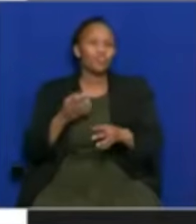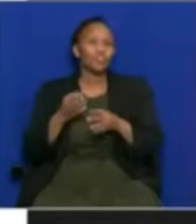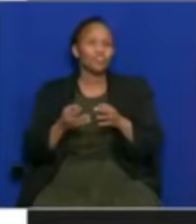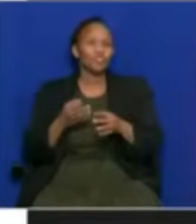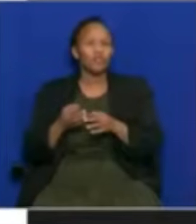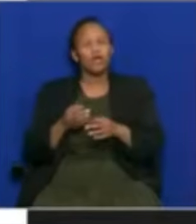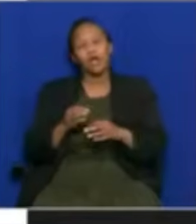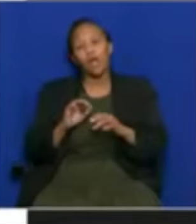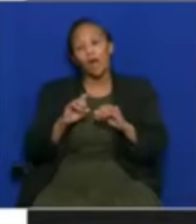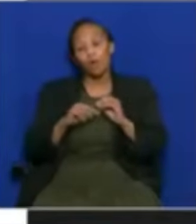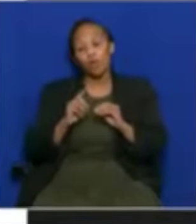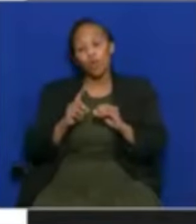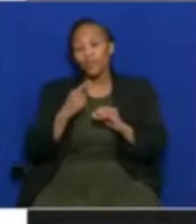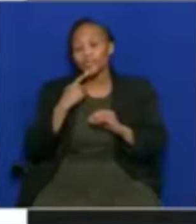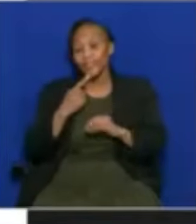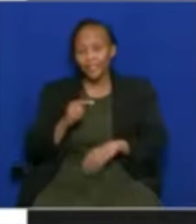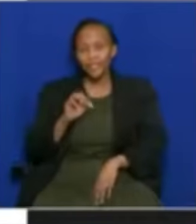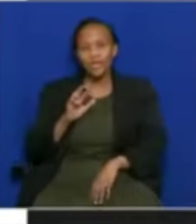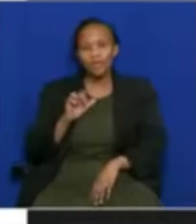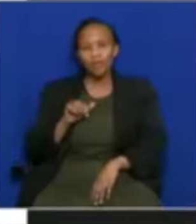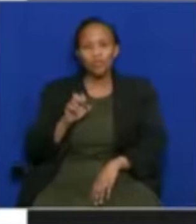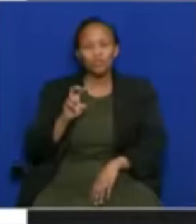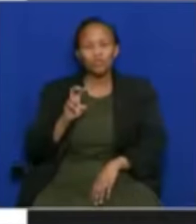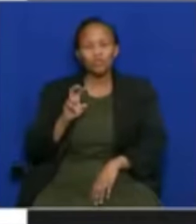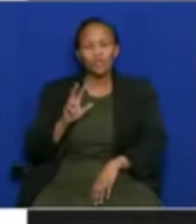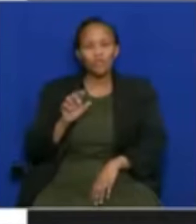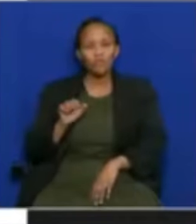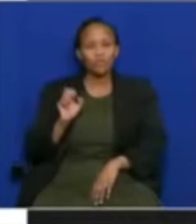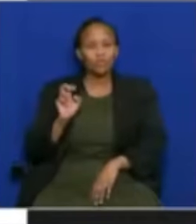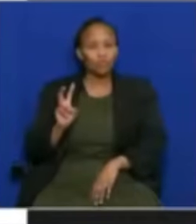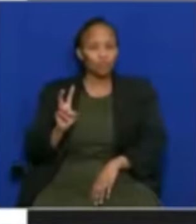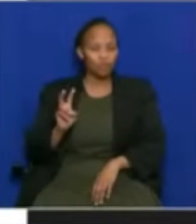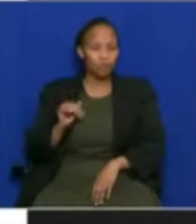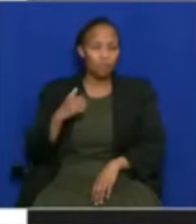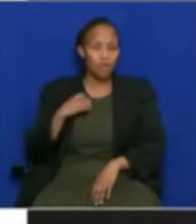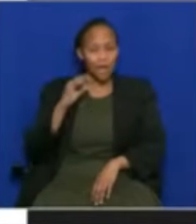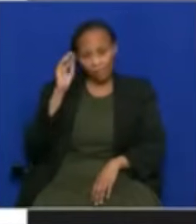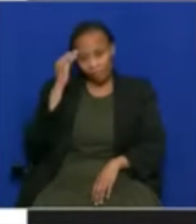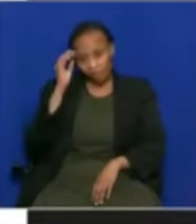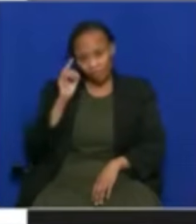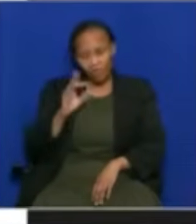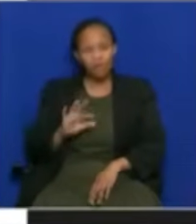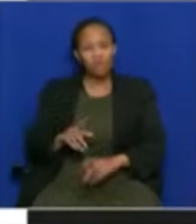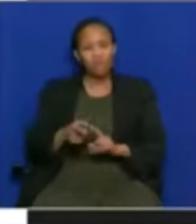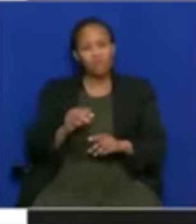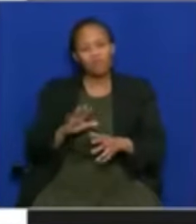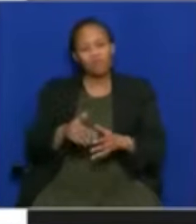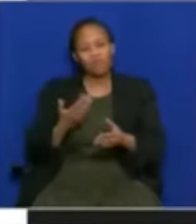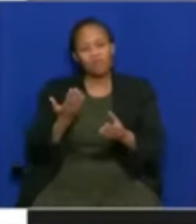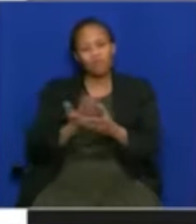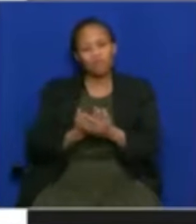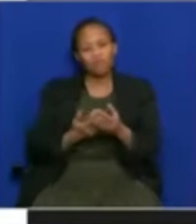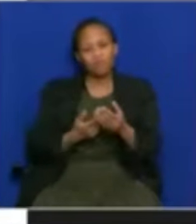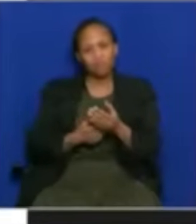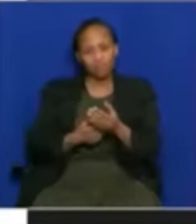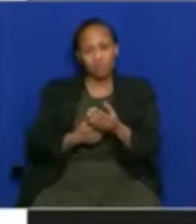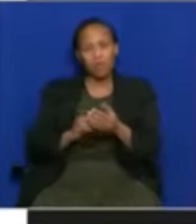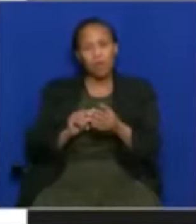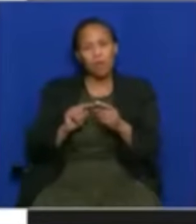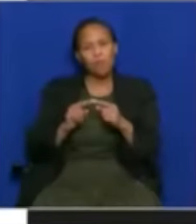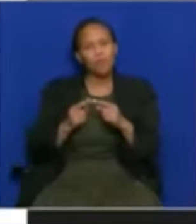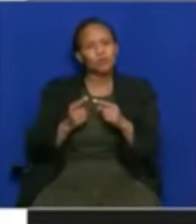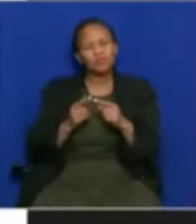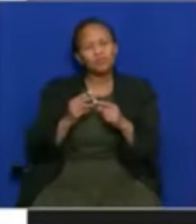interested in what points, in the docket, what points 1 to that misrepresentation. Where does